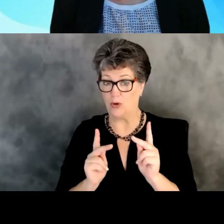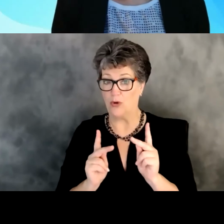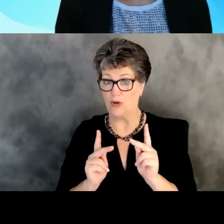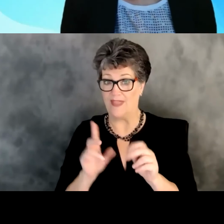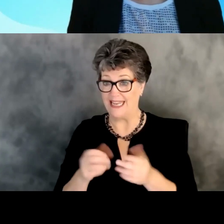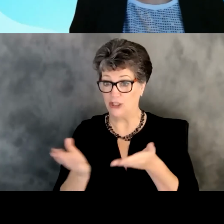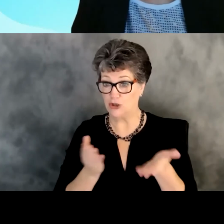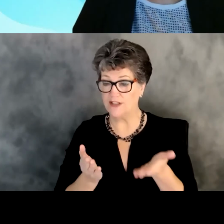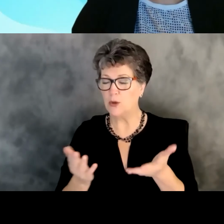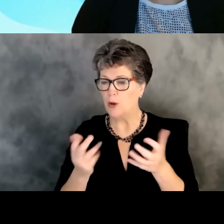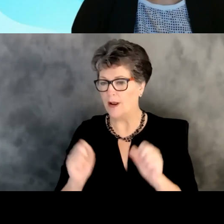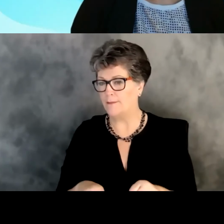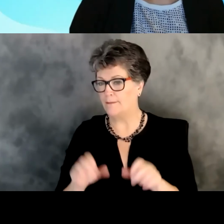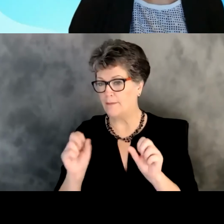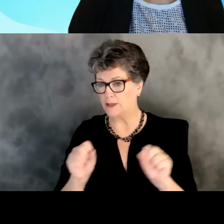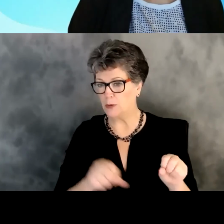possible.